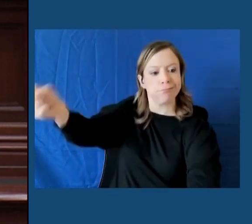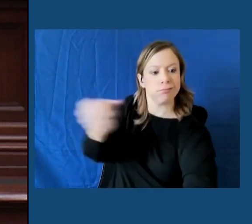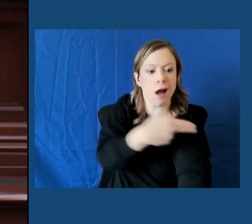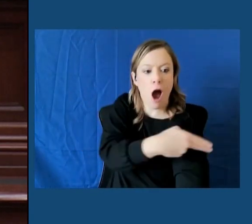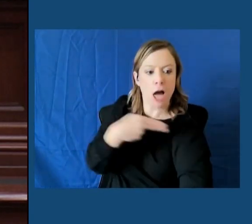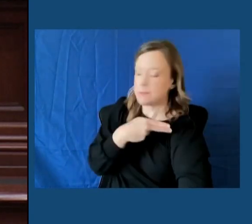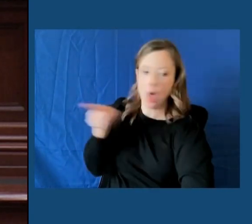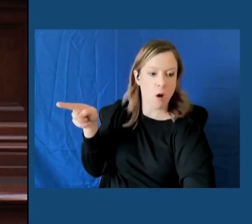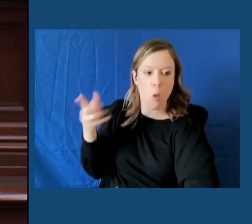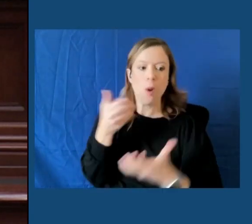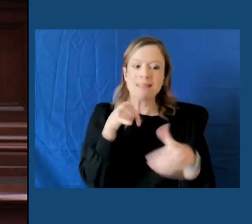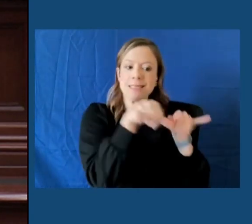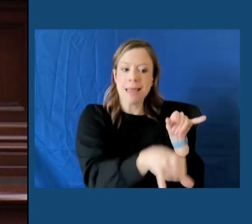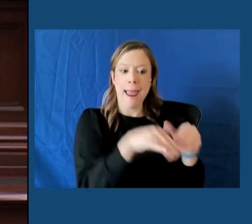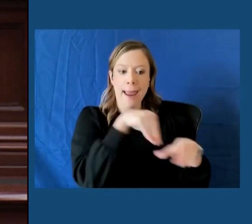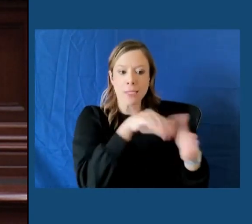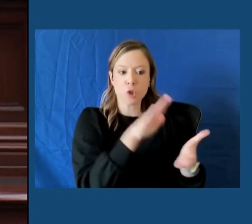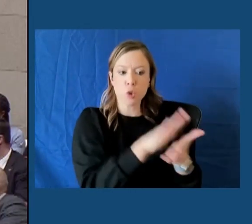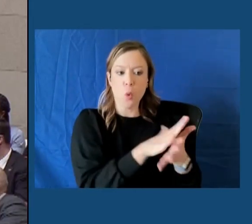you for all you're doing.